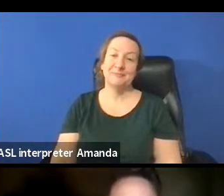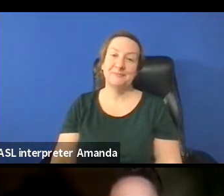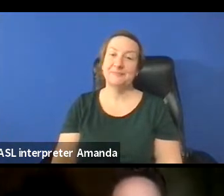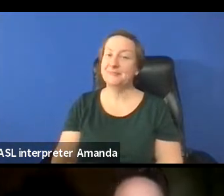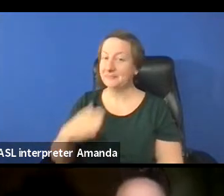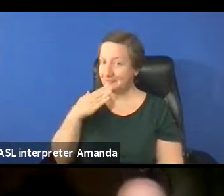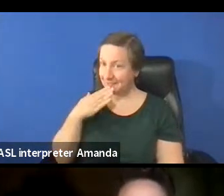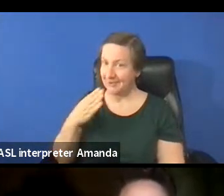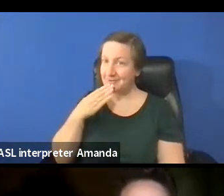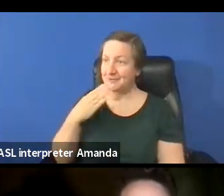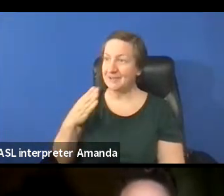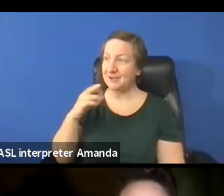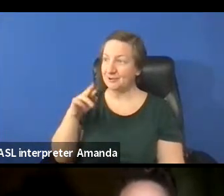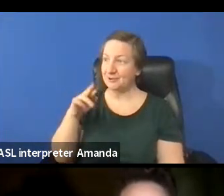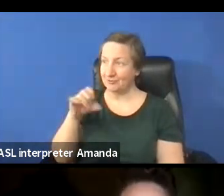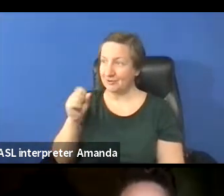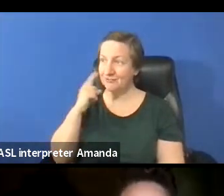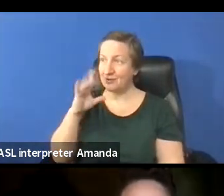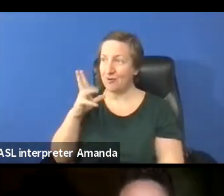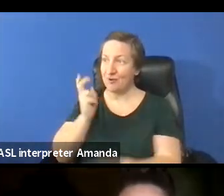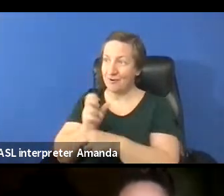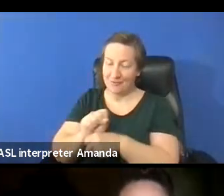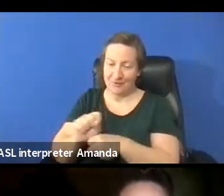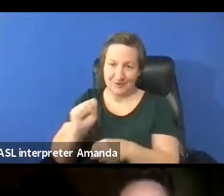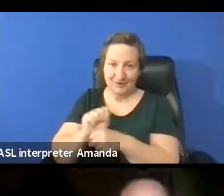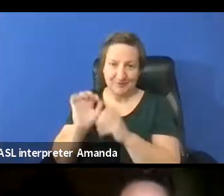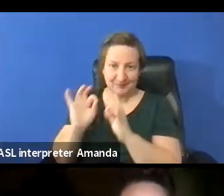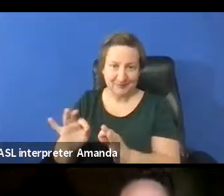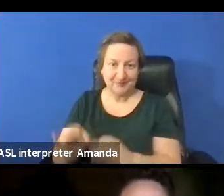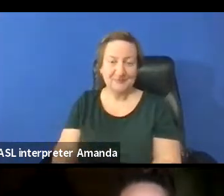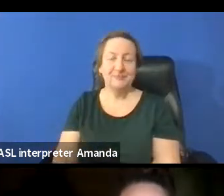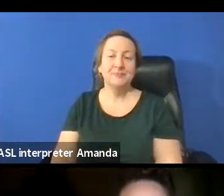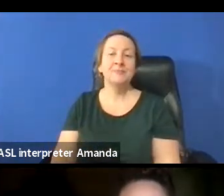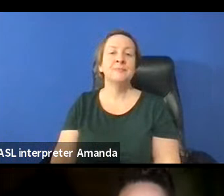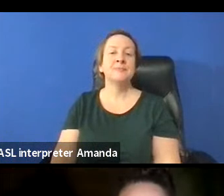Thank you, Chris, for your hard work. Can